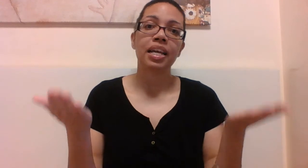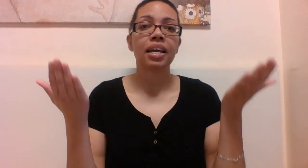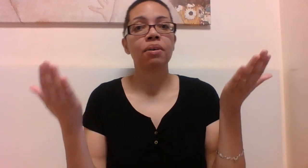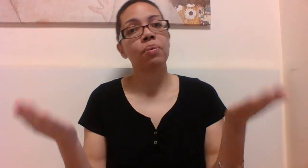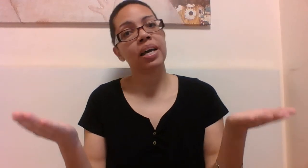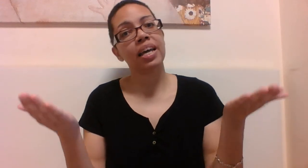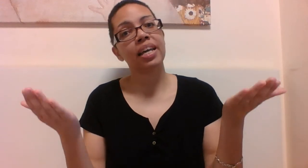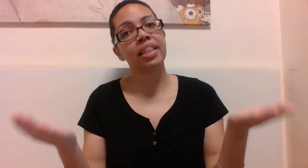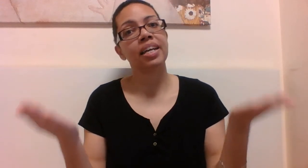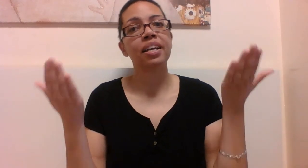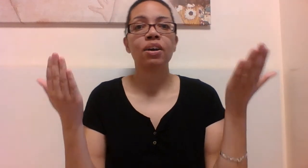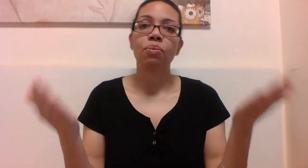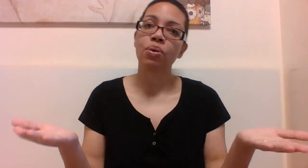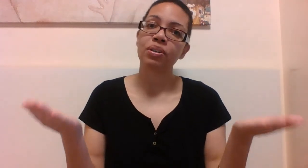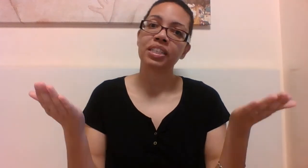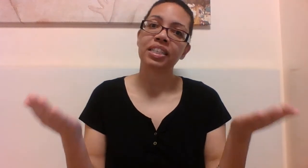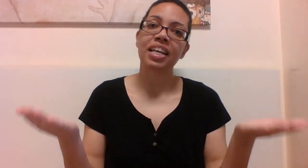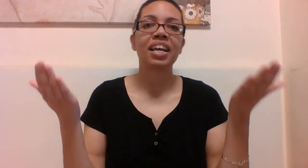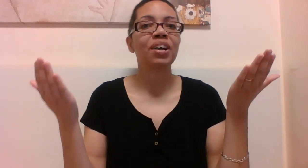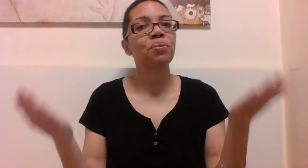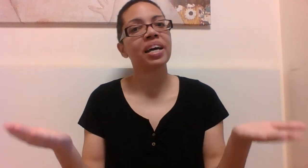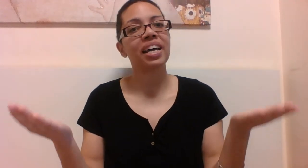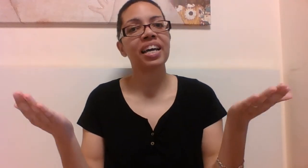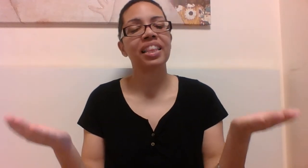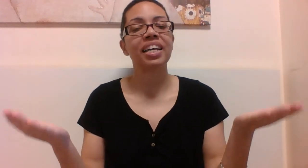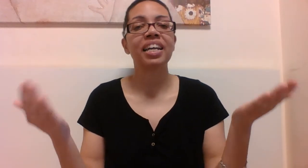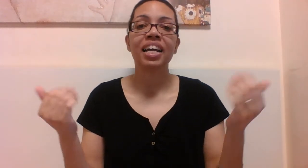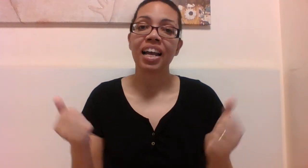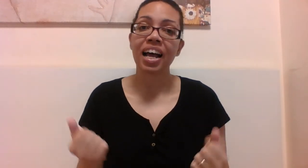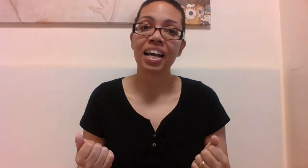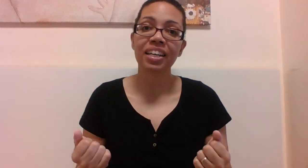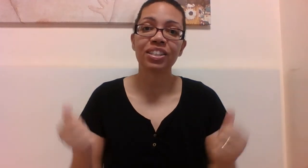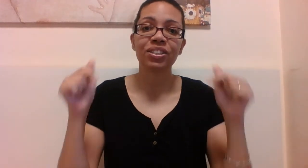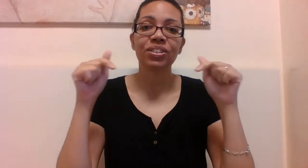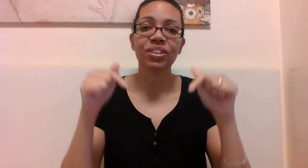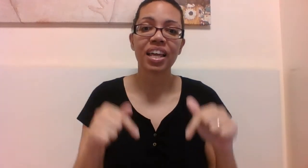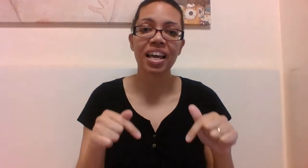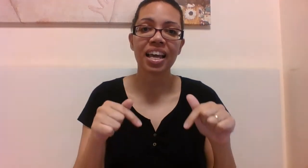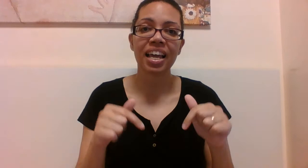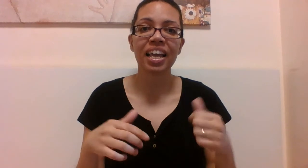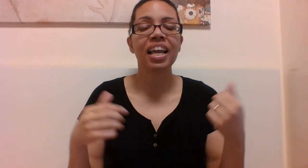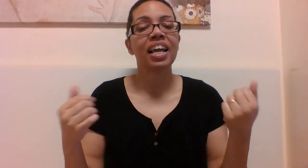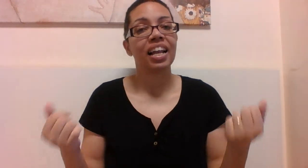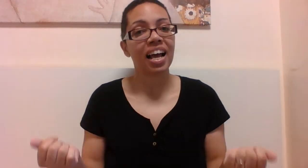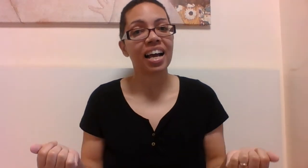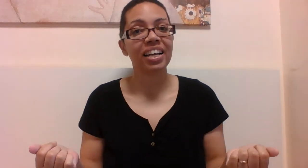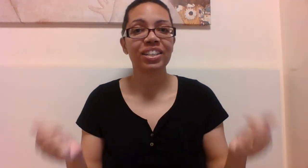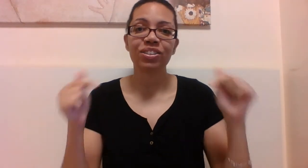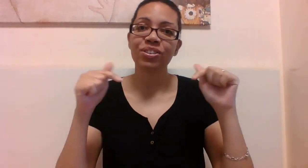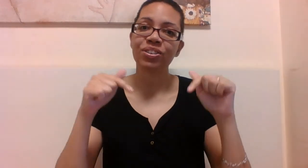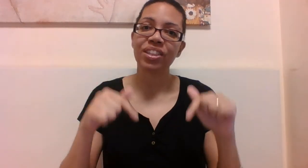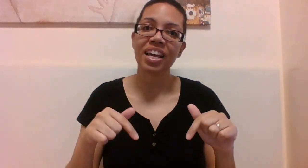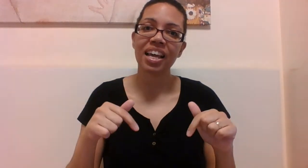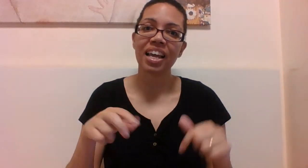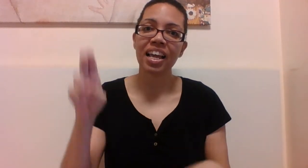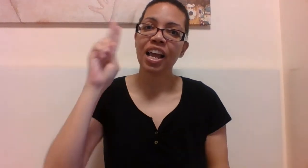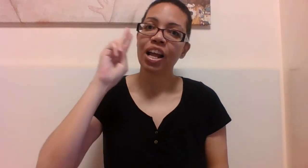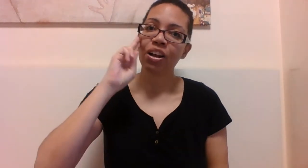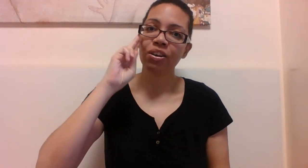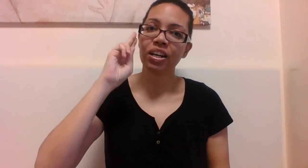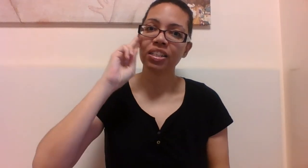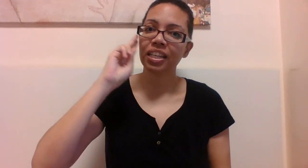What's the weather? What's the weather like today? Like